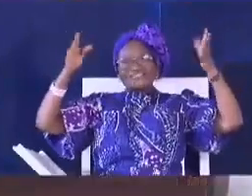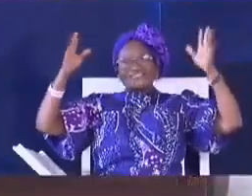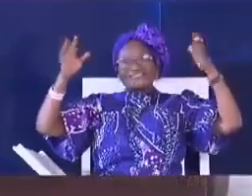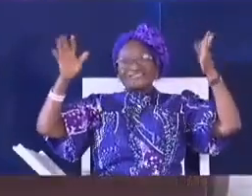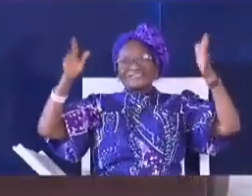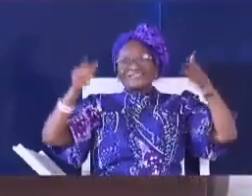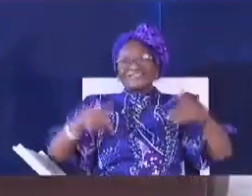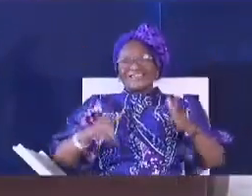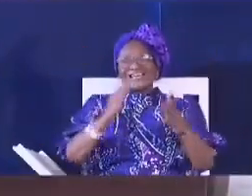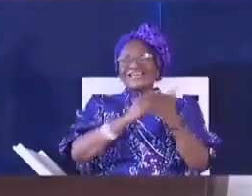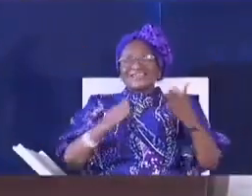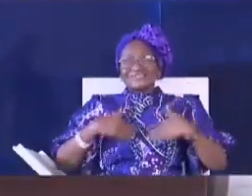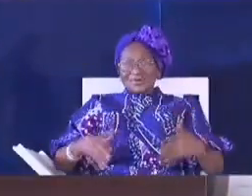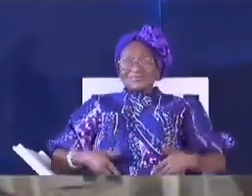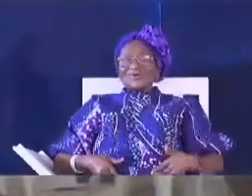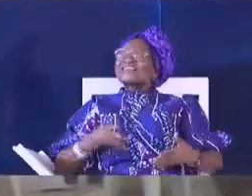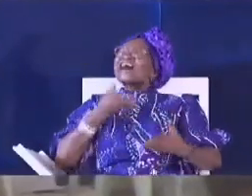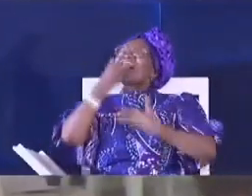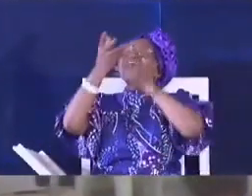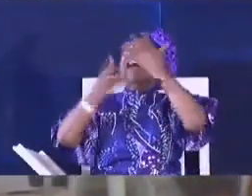Let somebody shout hallelujah.